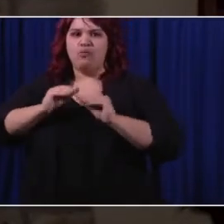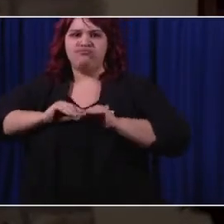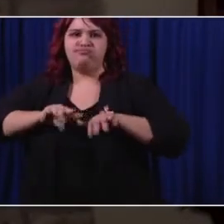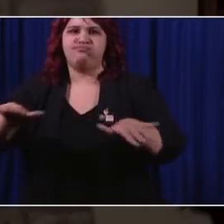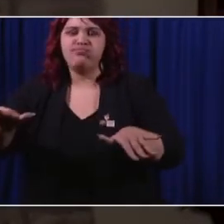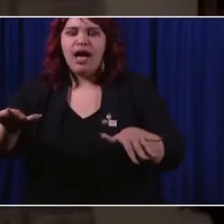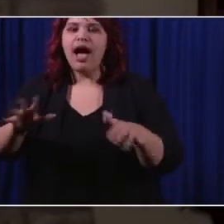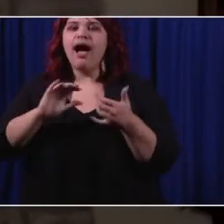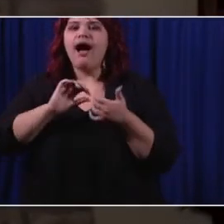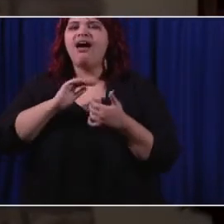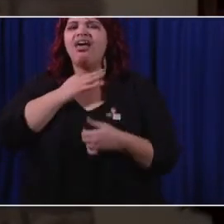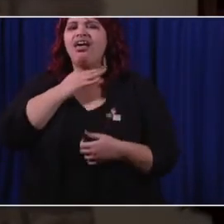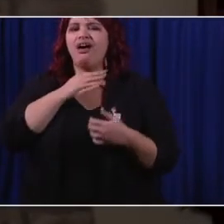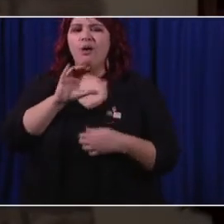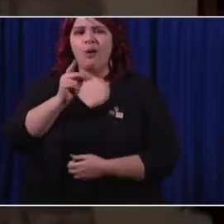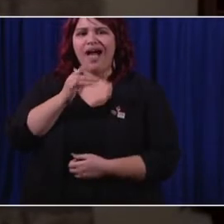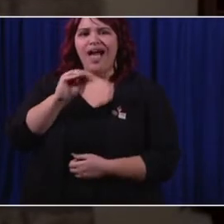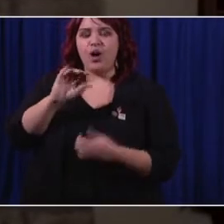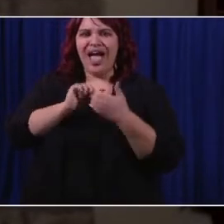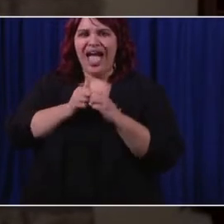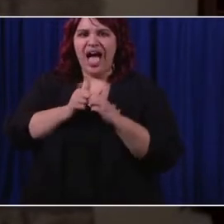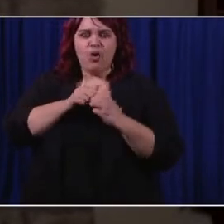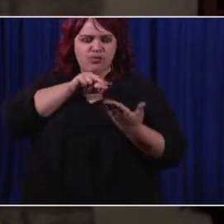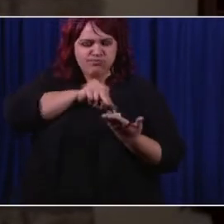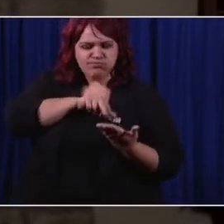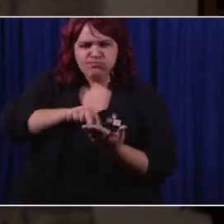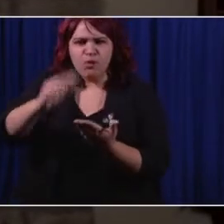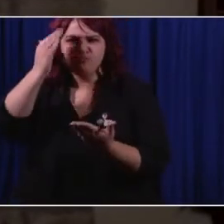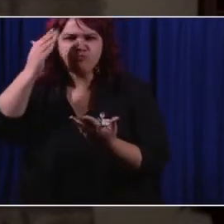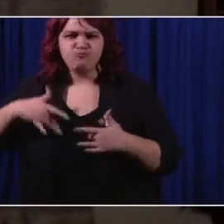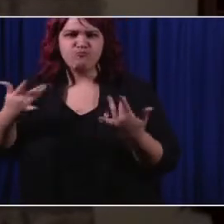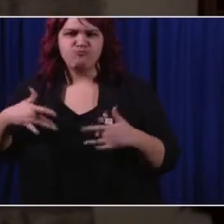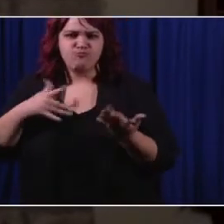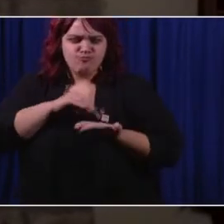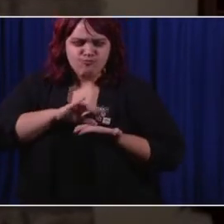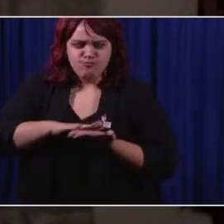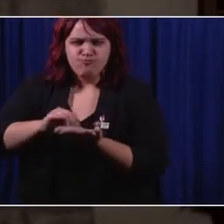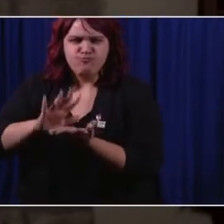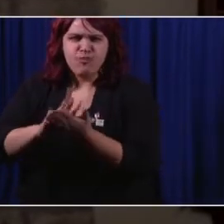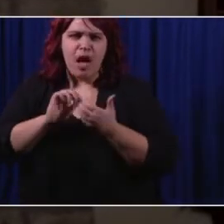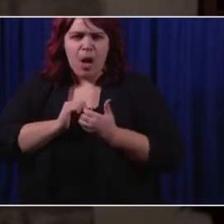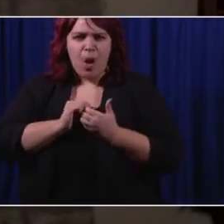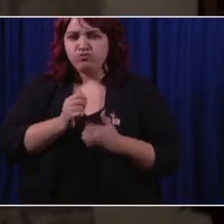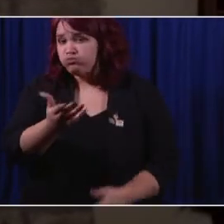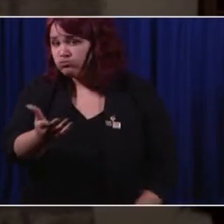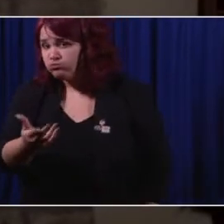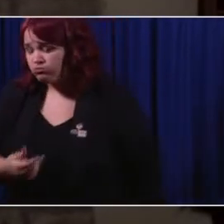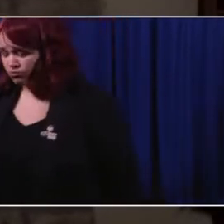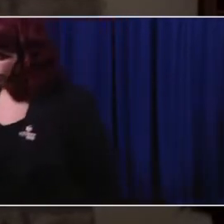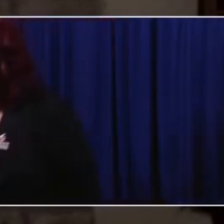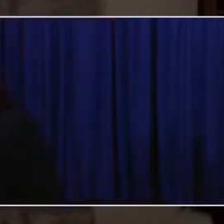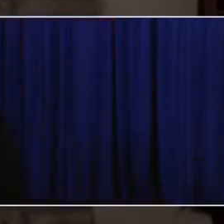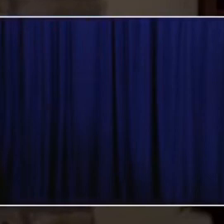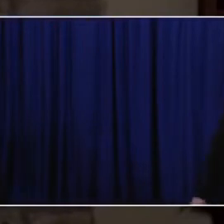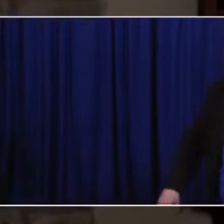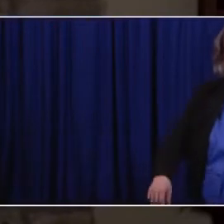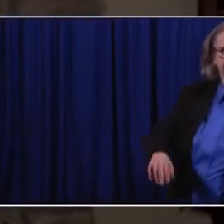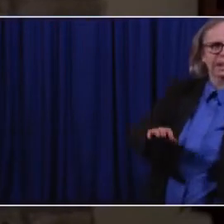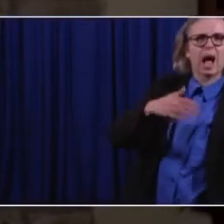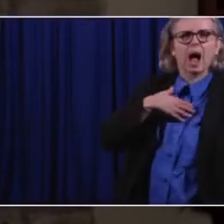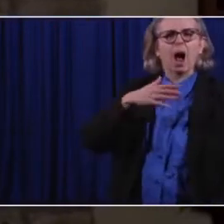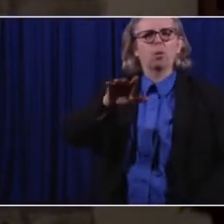Sure, I'll refer to the doctor. Doctor? Yeah, so thank you for that question because I know it's been on many people's